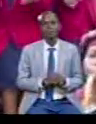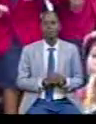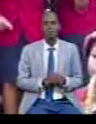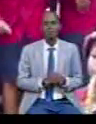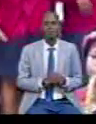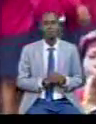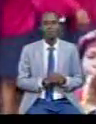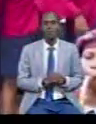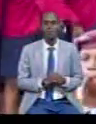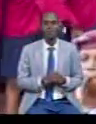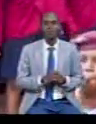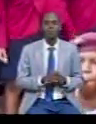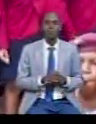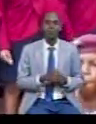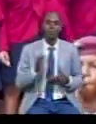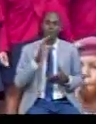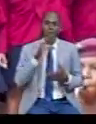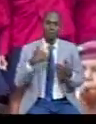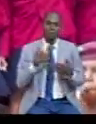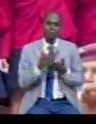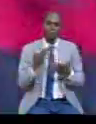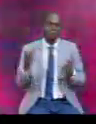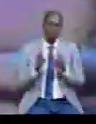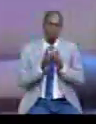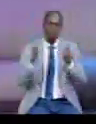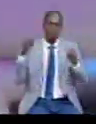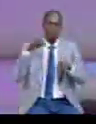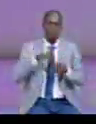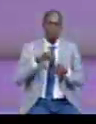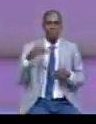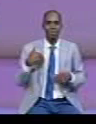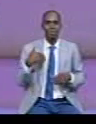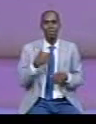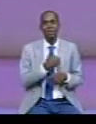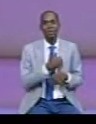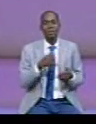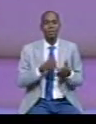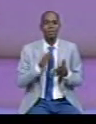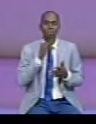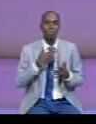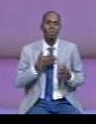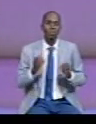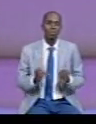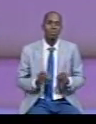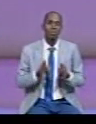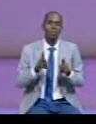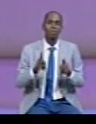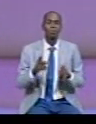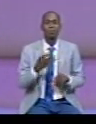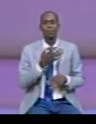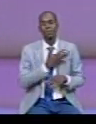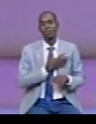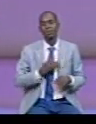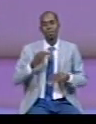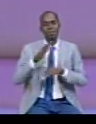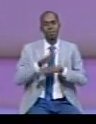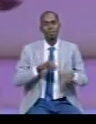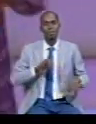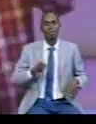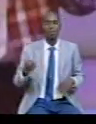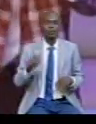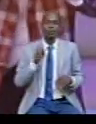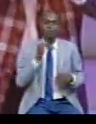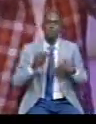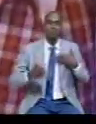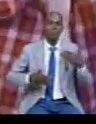have something big inside your chest. It's my privilege, it's my calling, it's my joy